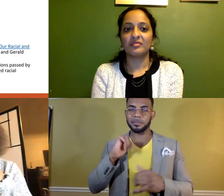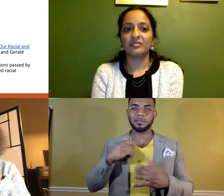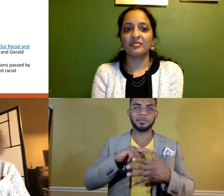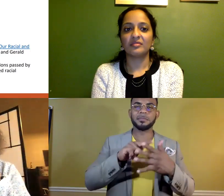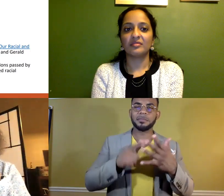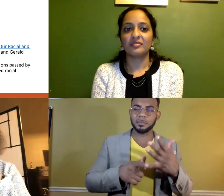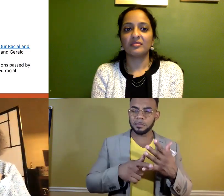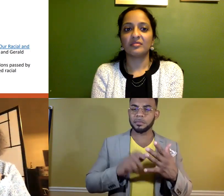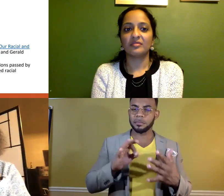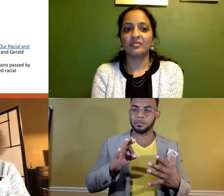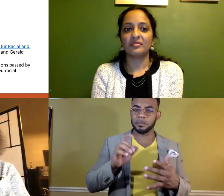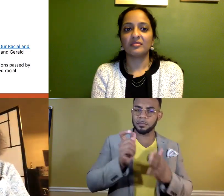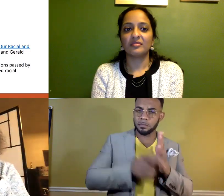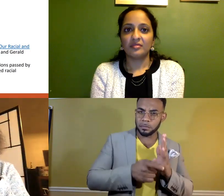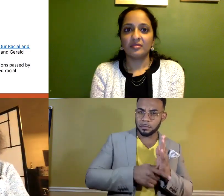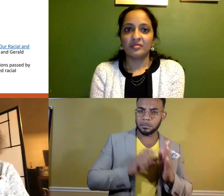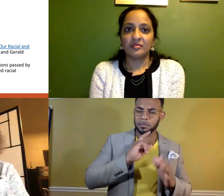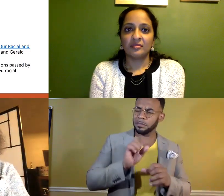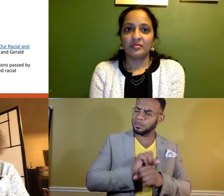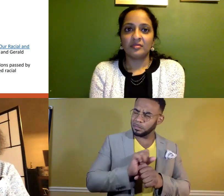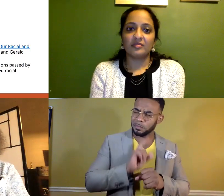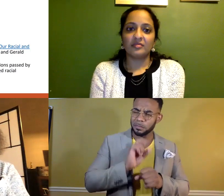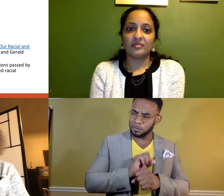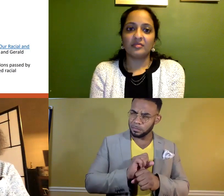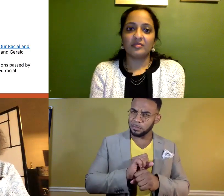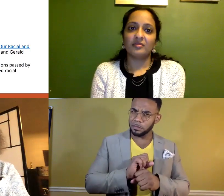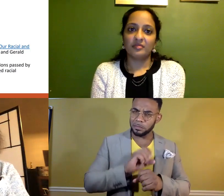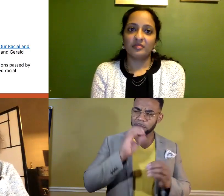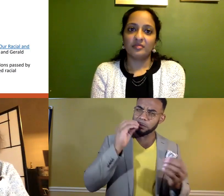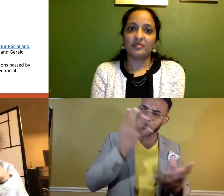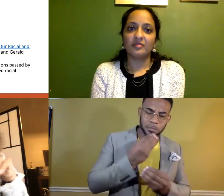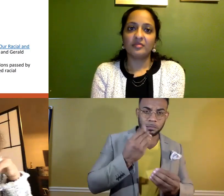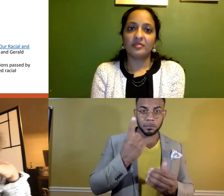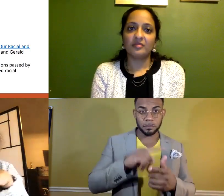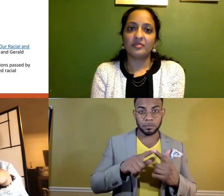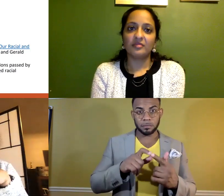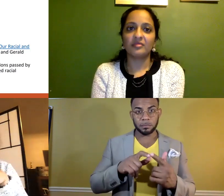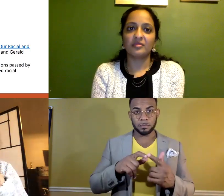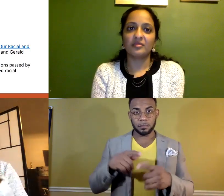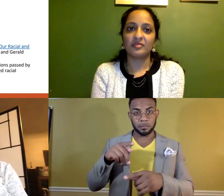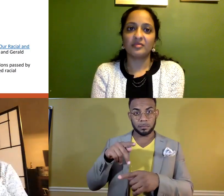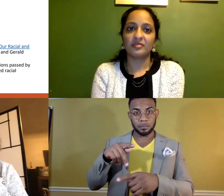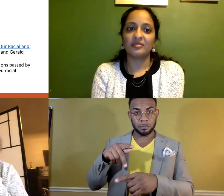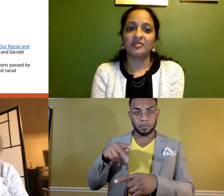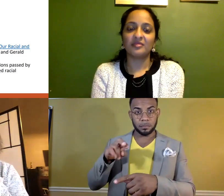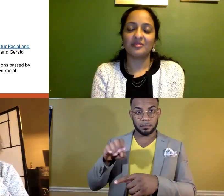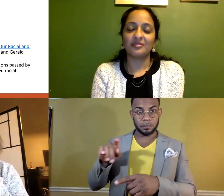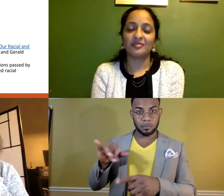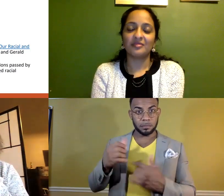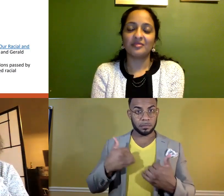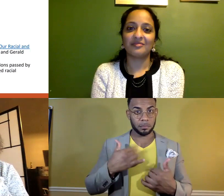series of articles that are really, really lovely. And the one that Preeti and I really wanted to make sure that